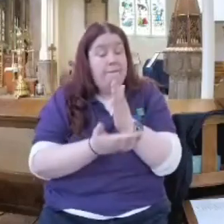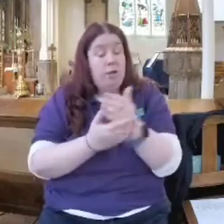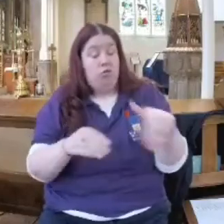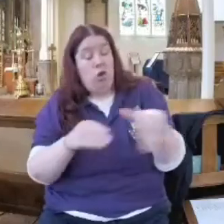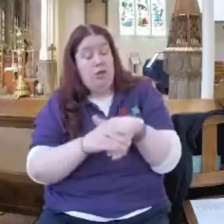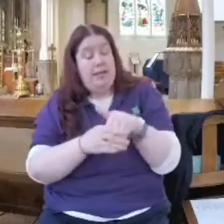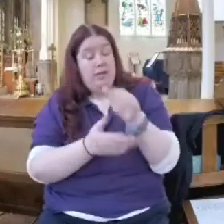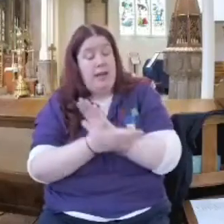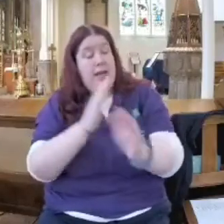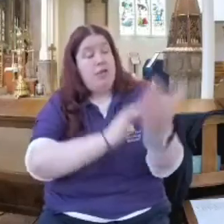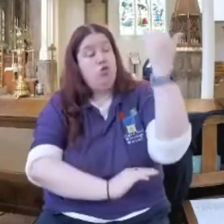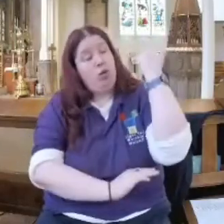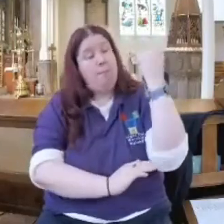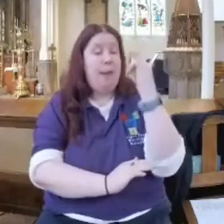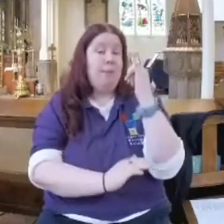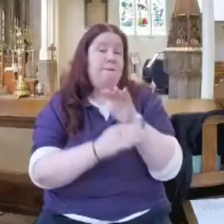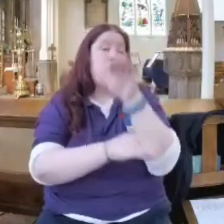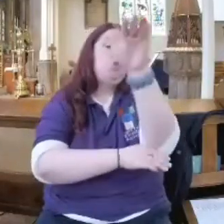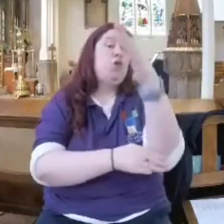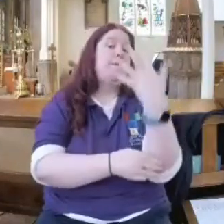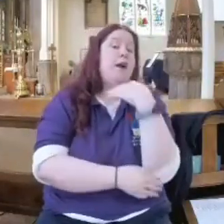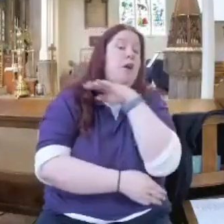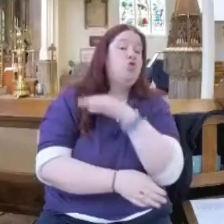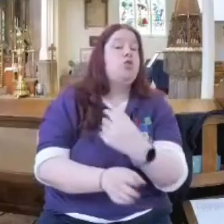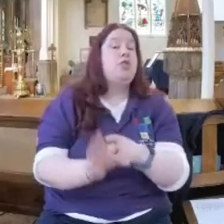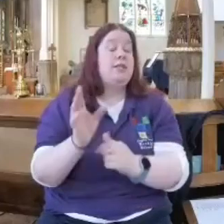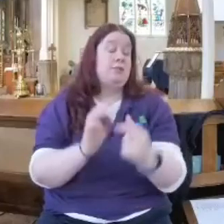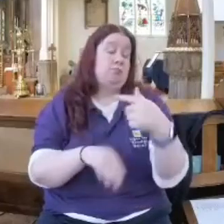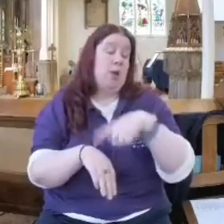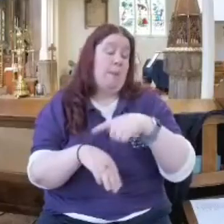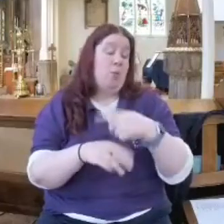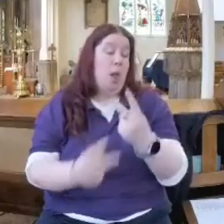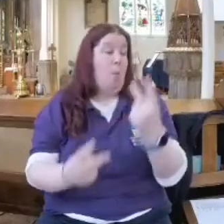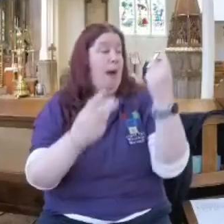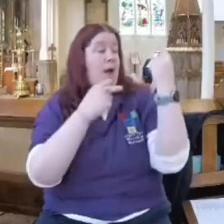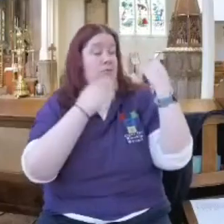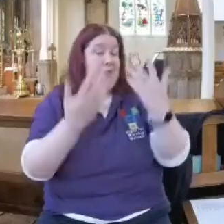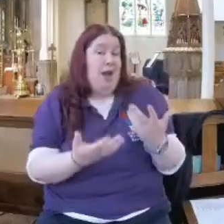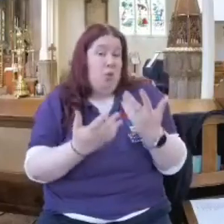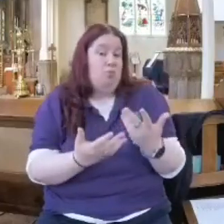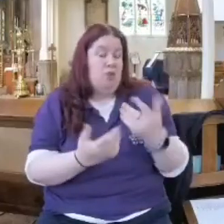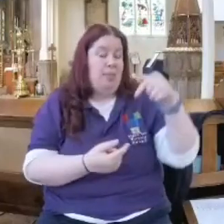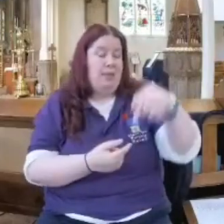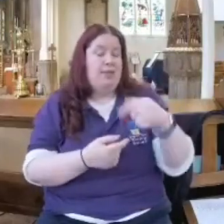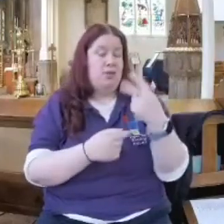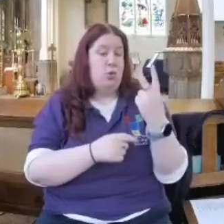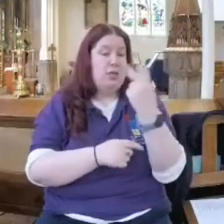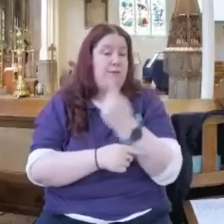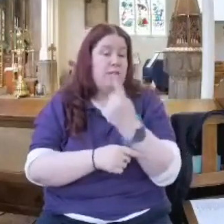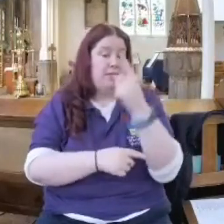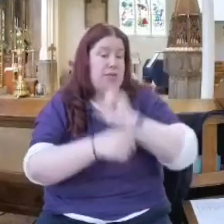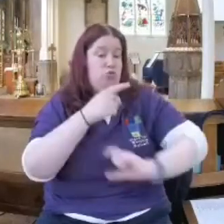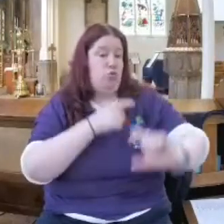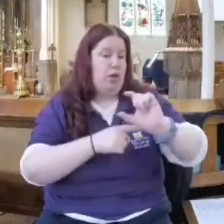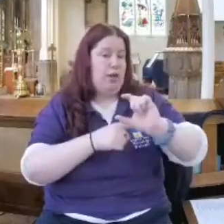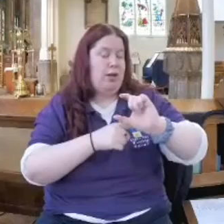let's say in 500 years' time, when we look back at our lives, this 20th century atheism